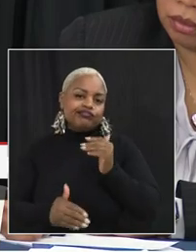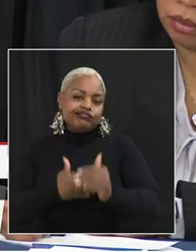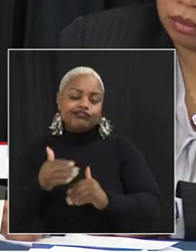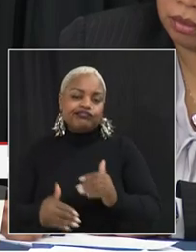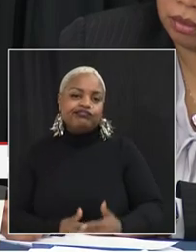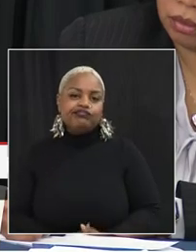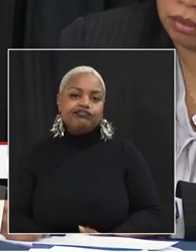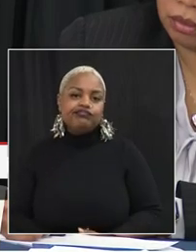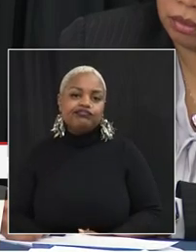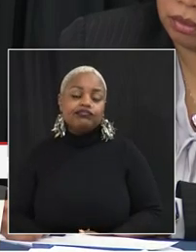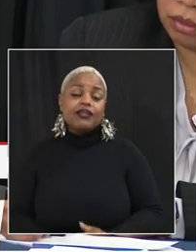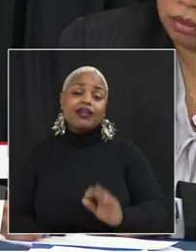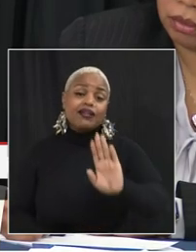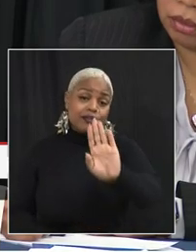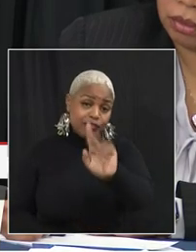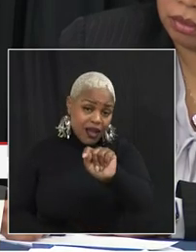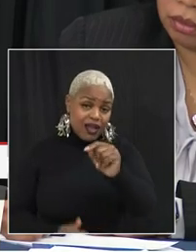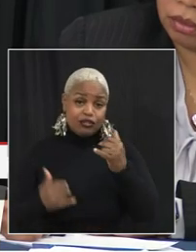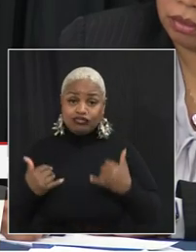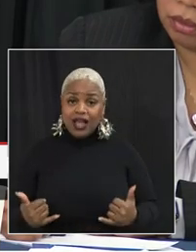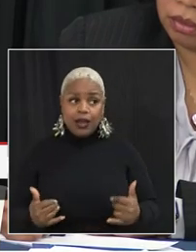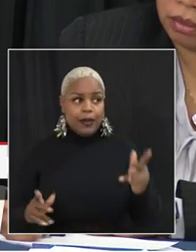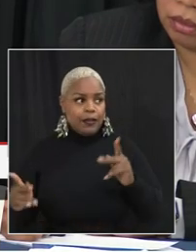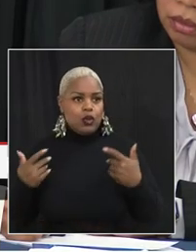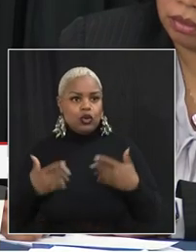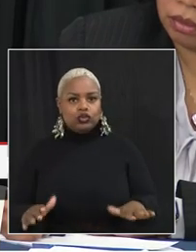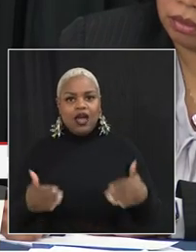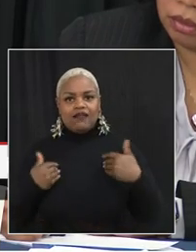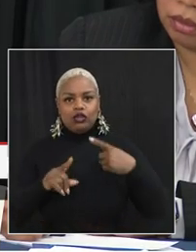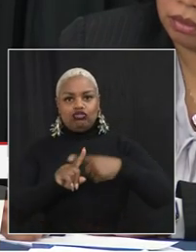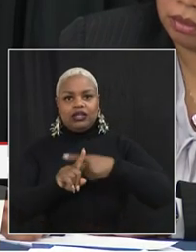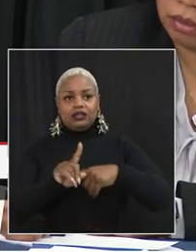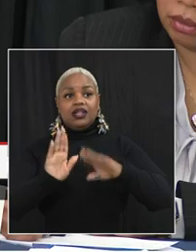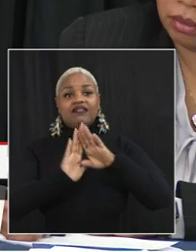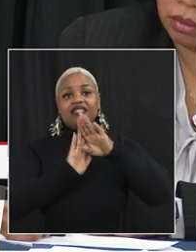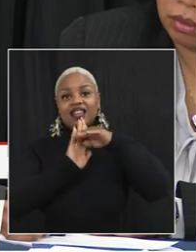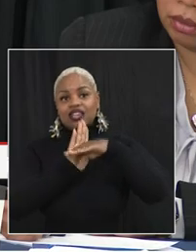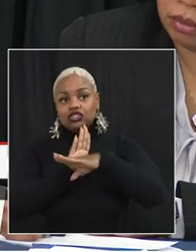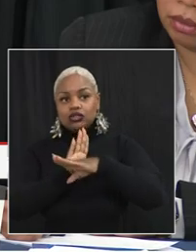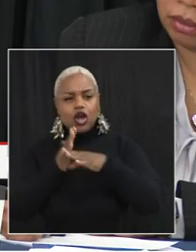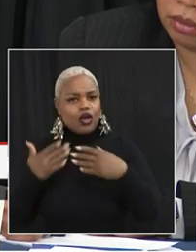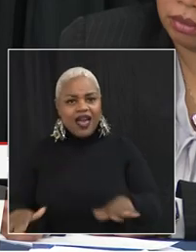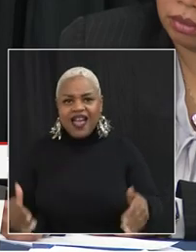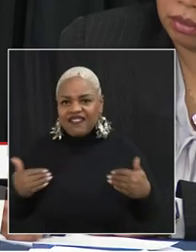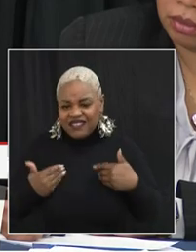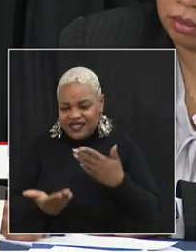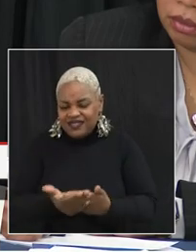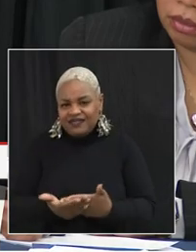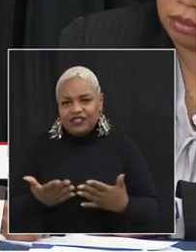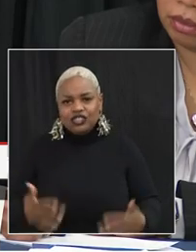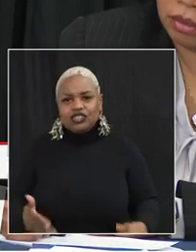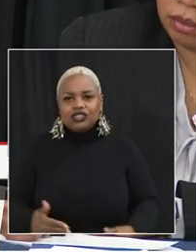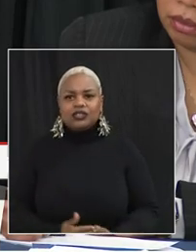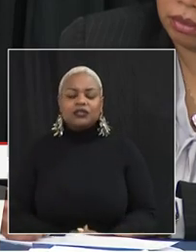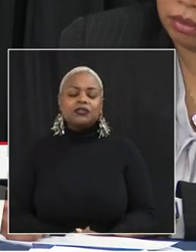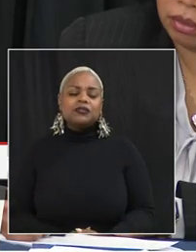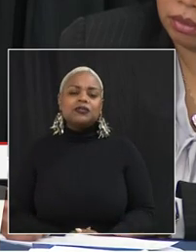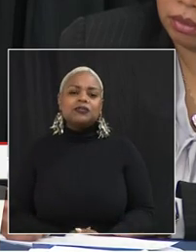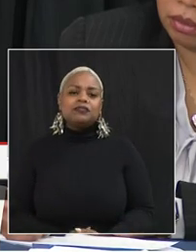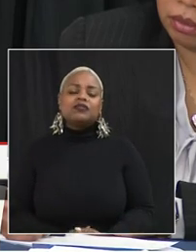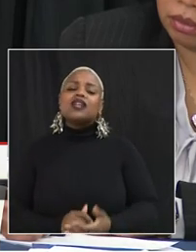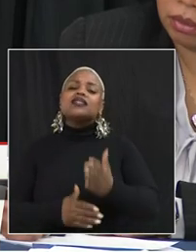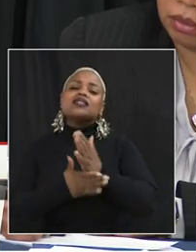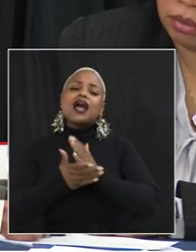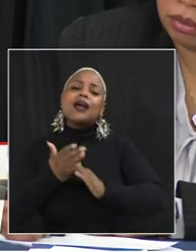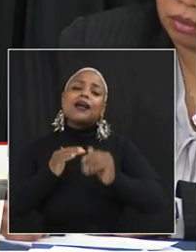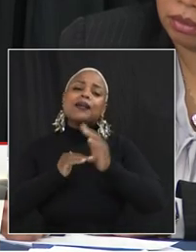our city, and some of them are, I think, being used as affordable housing for